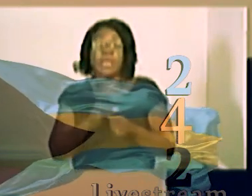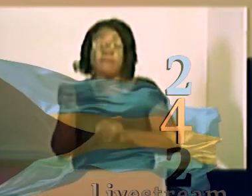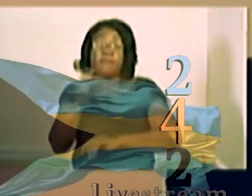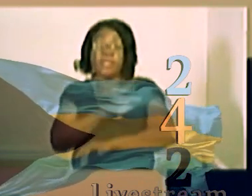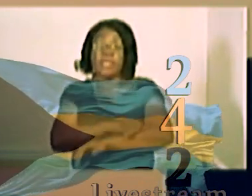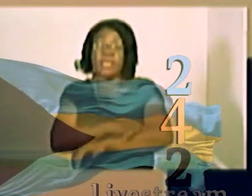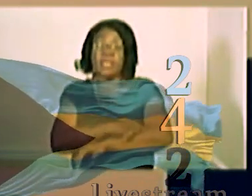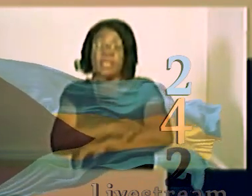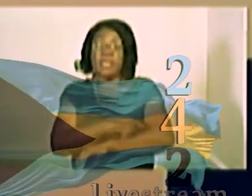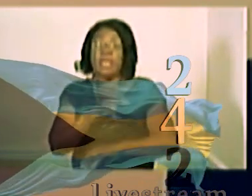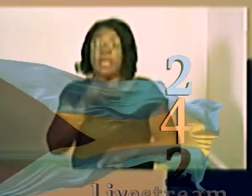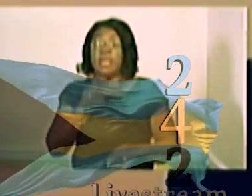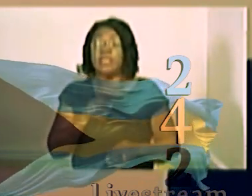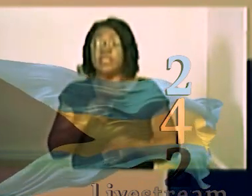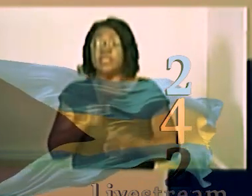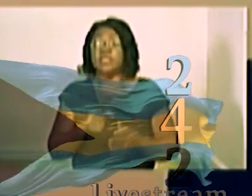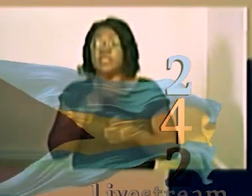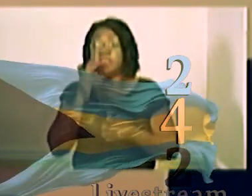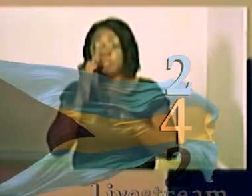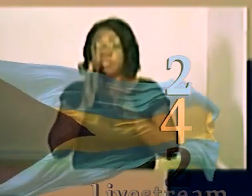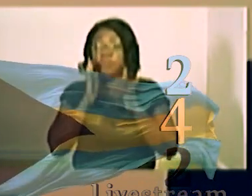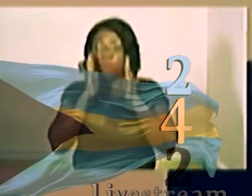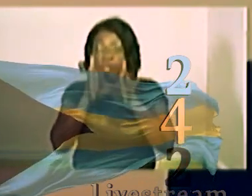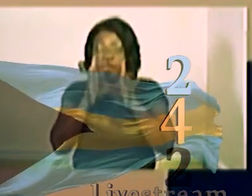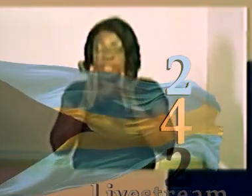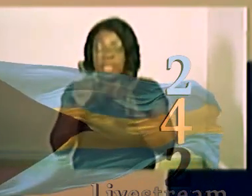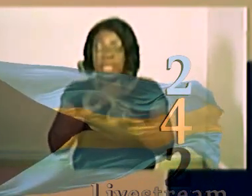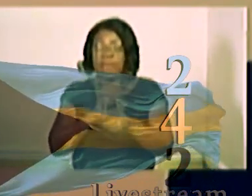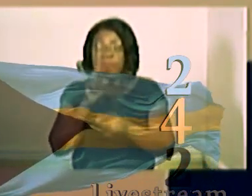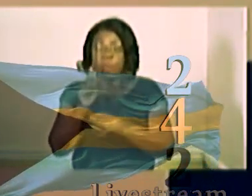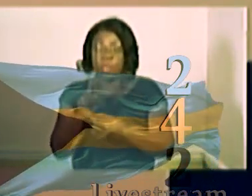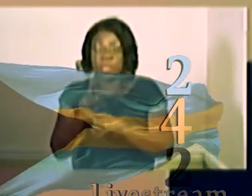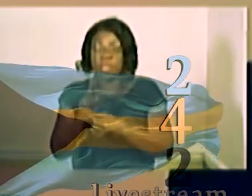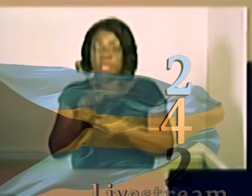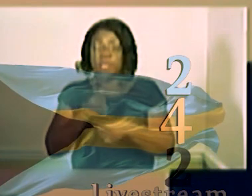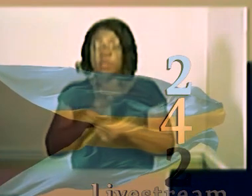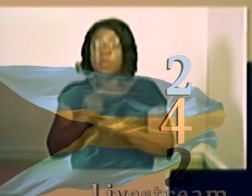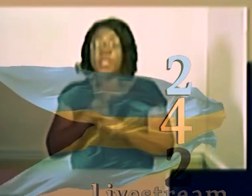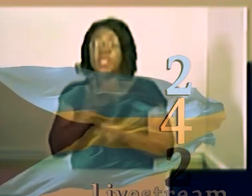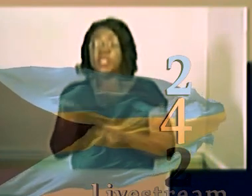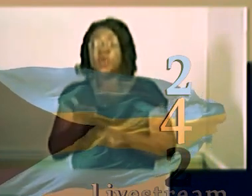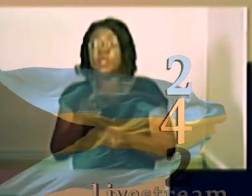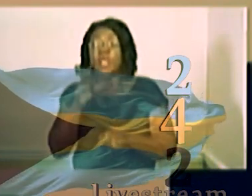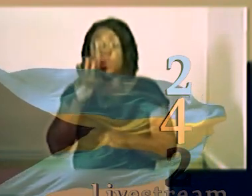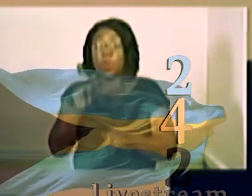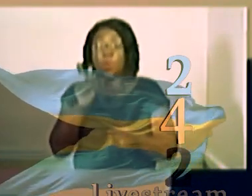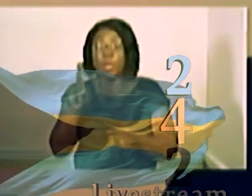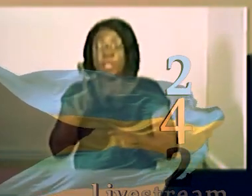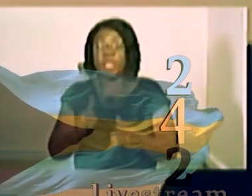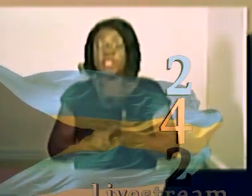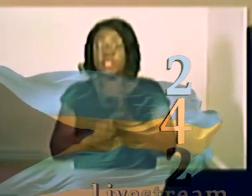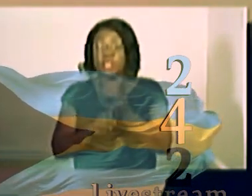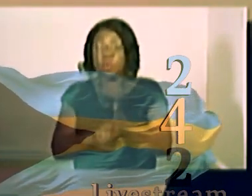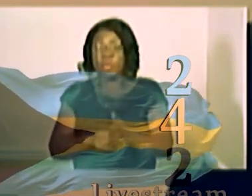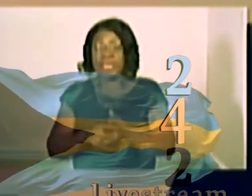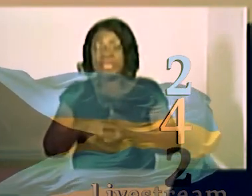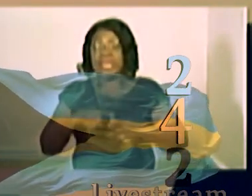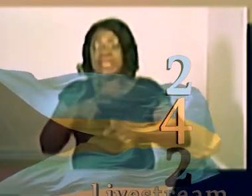and the indications where we may have to visit somebody or some other issue arise, then home visit is made in that